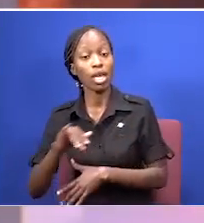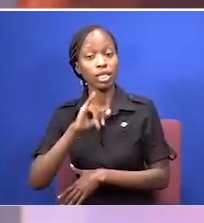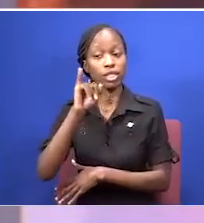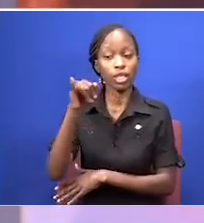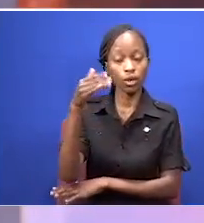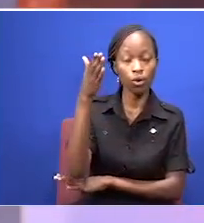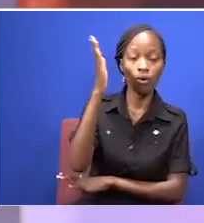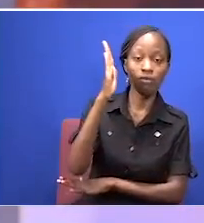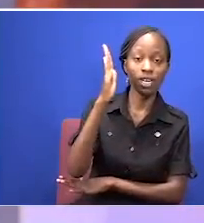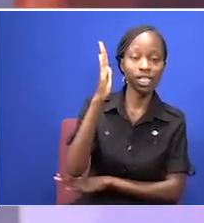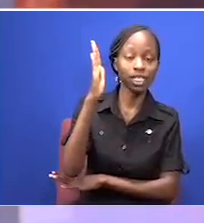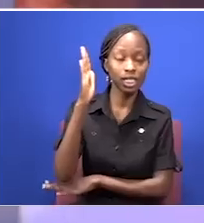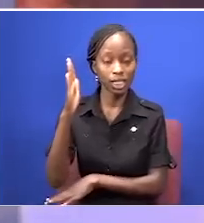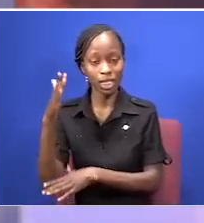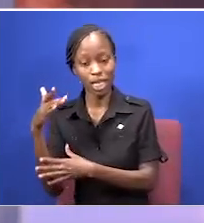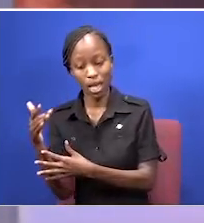feel